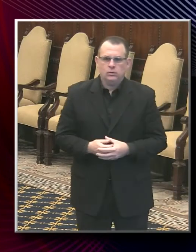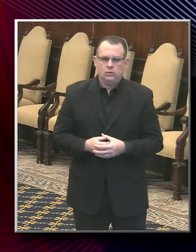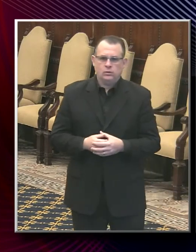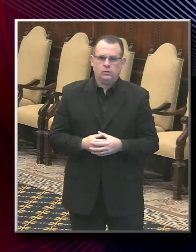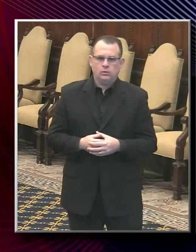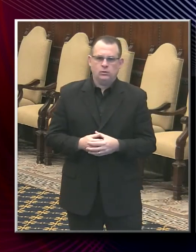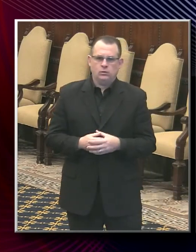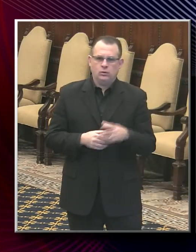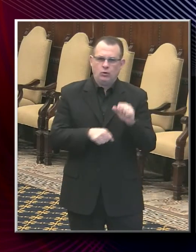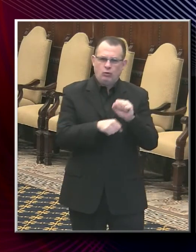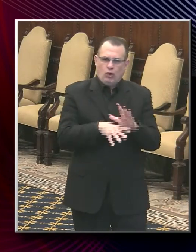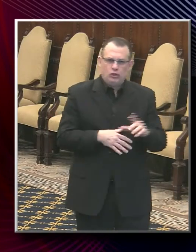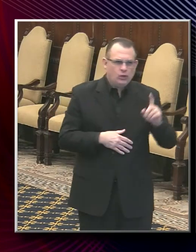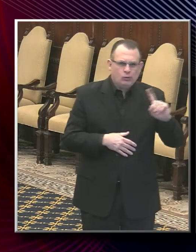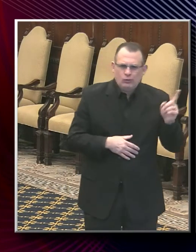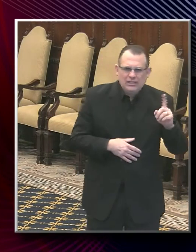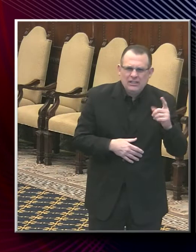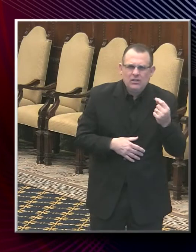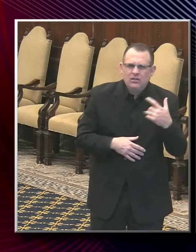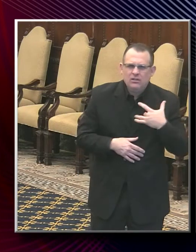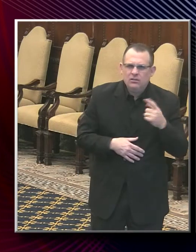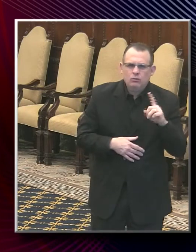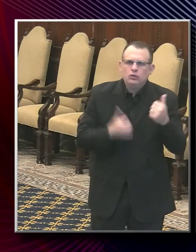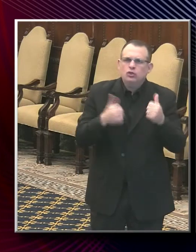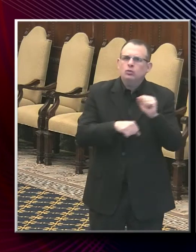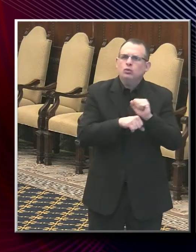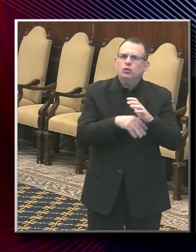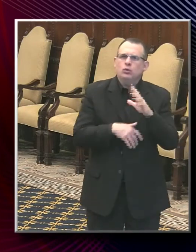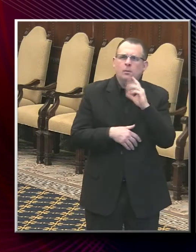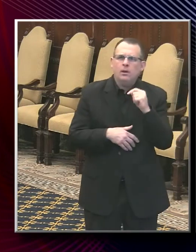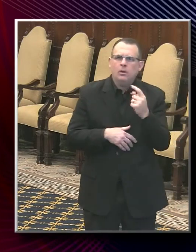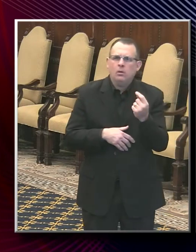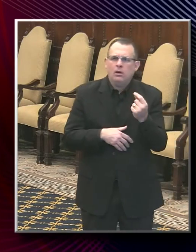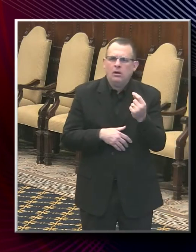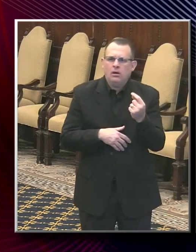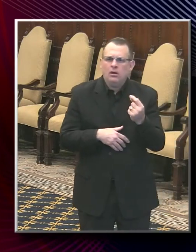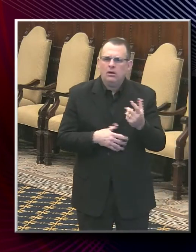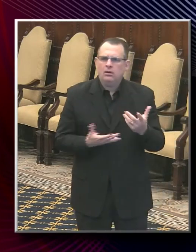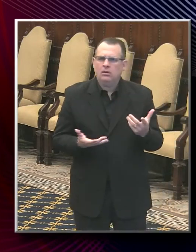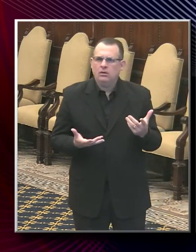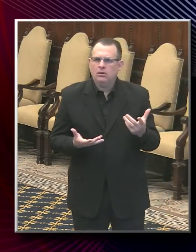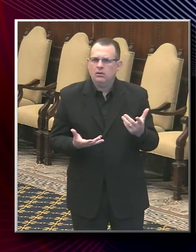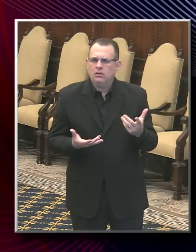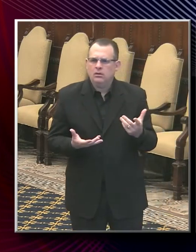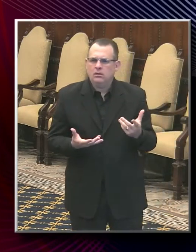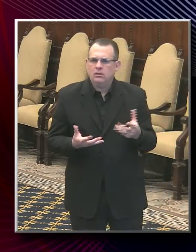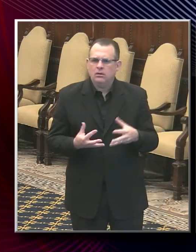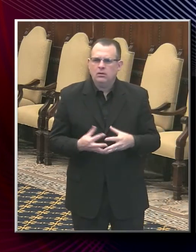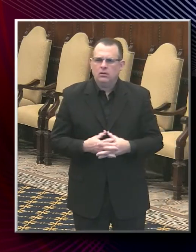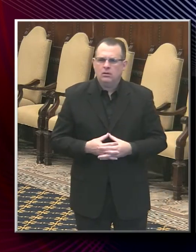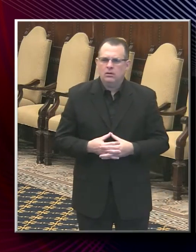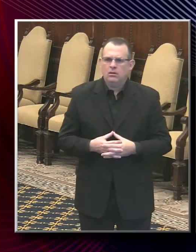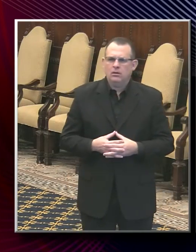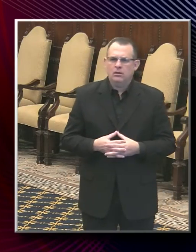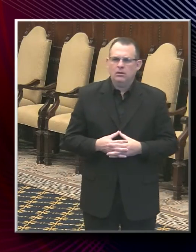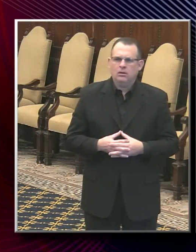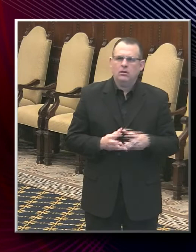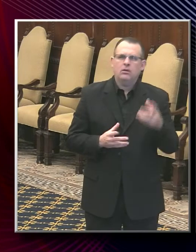What workers? ¿Qué trabajadores? They're workers at grocery